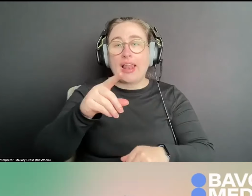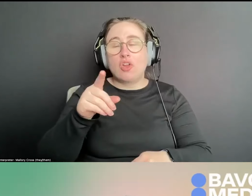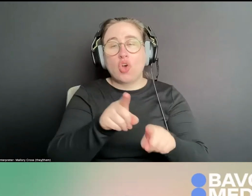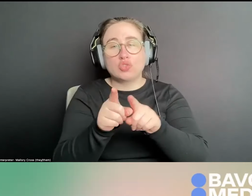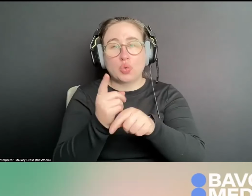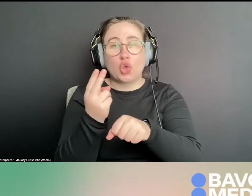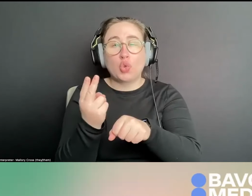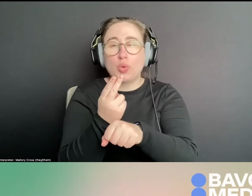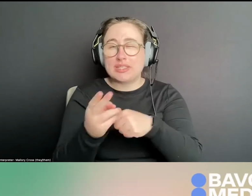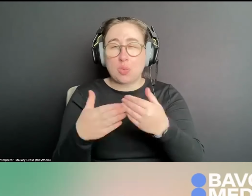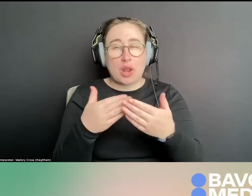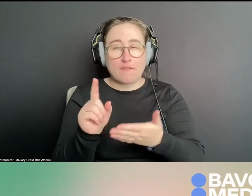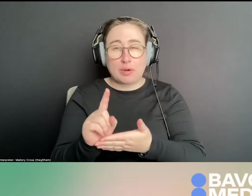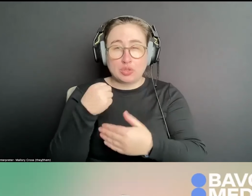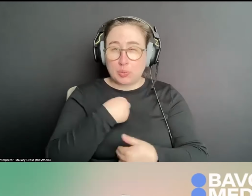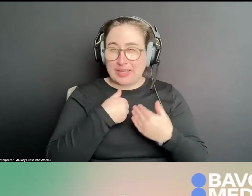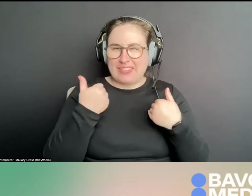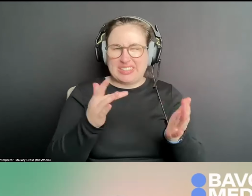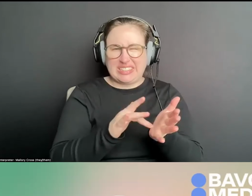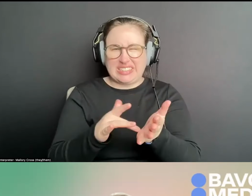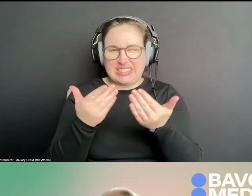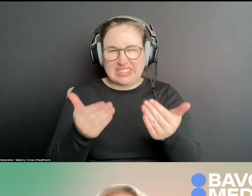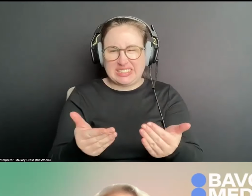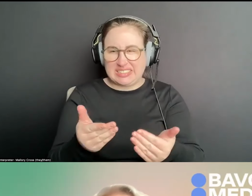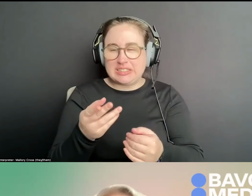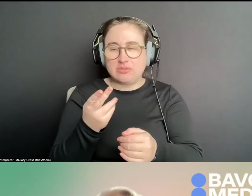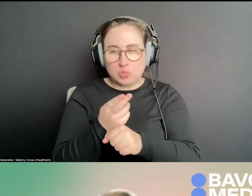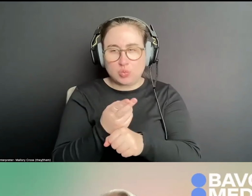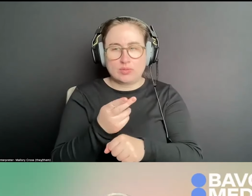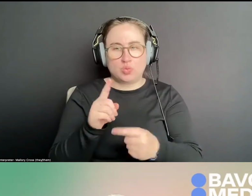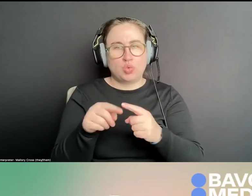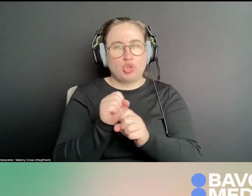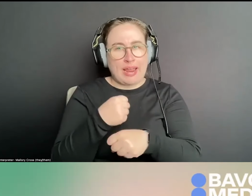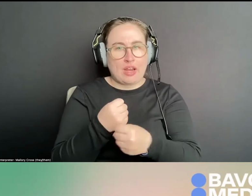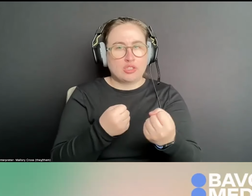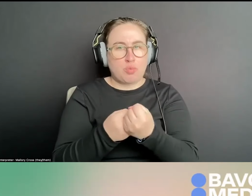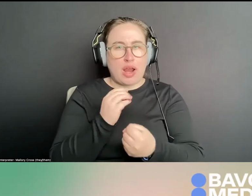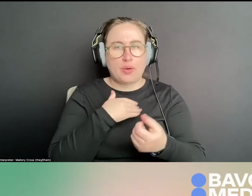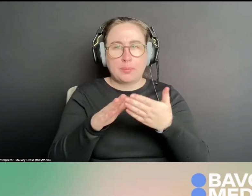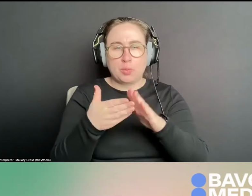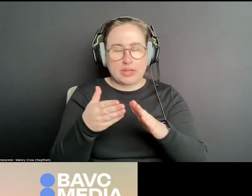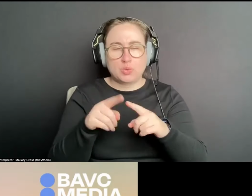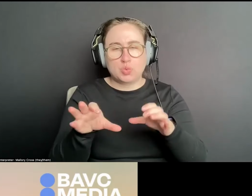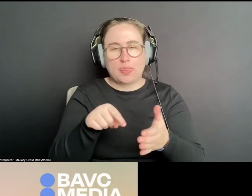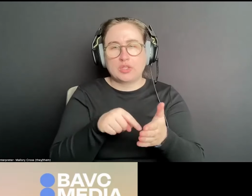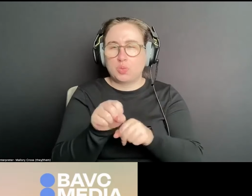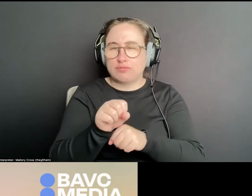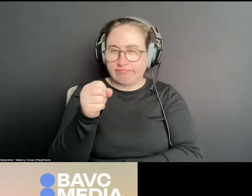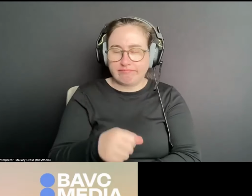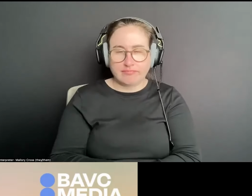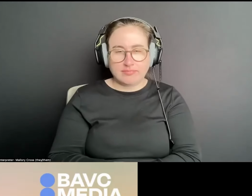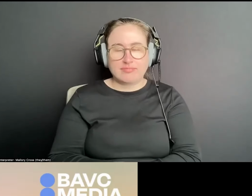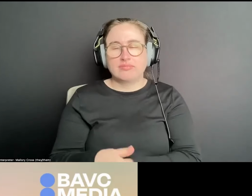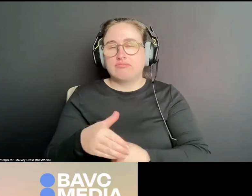using whatever privileges we have to be able to create and support our communities in doing this work. That was